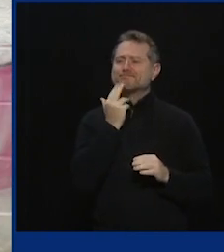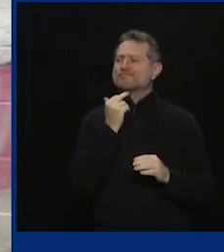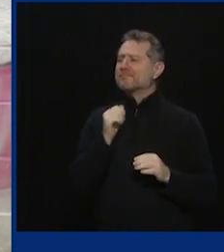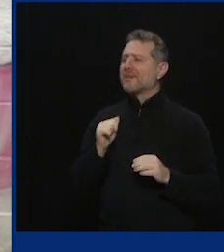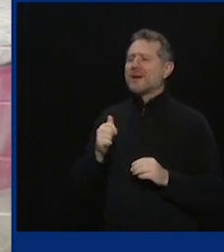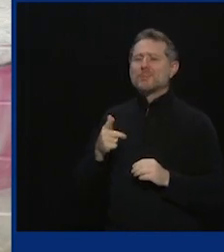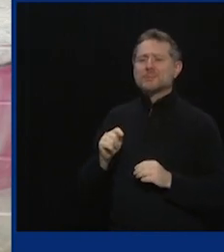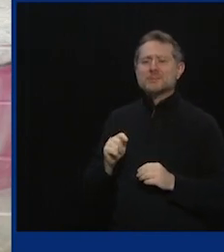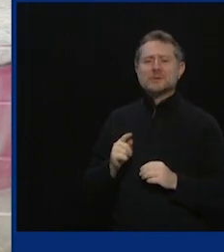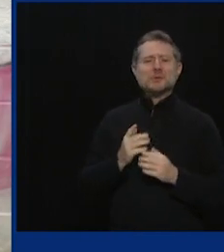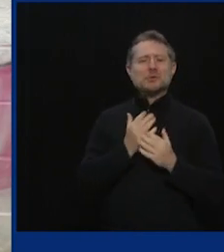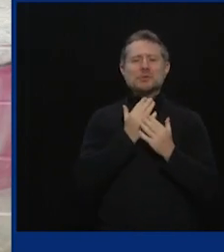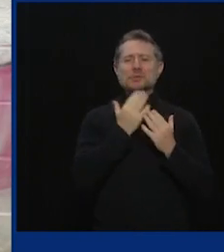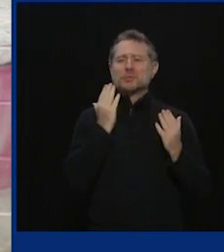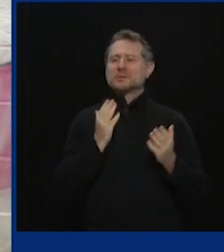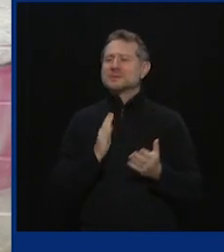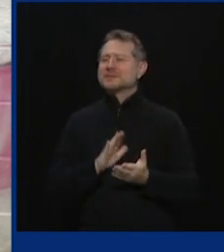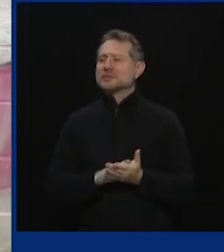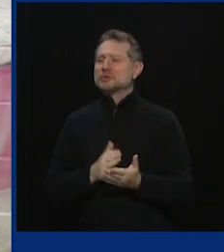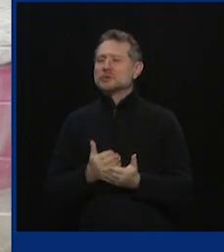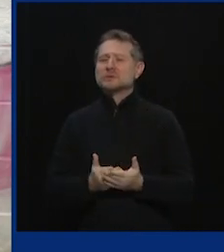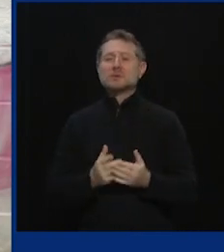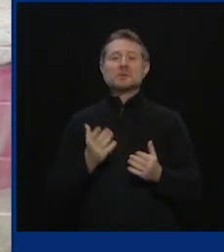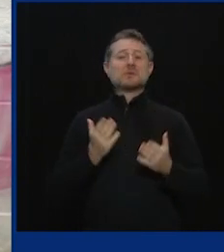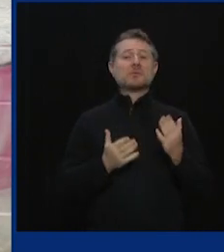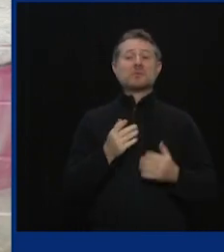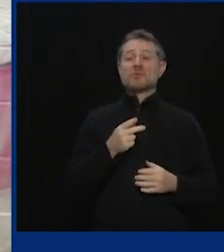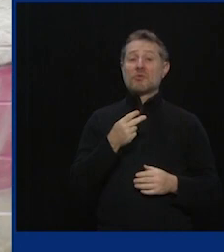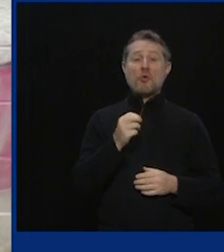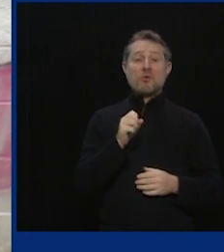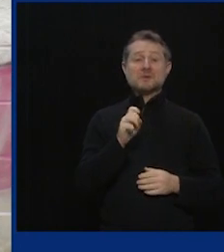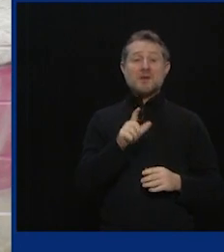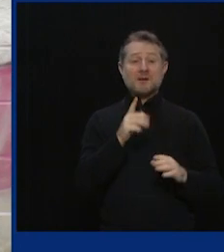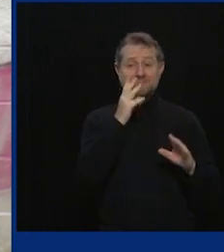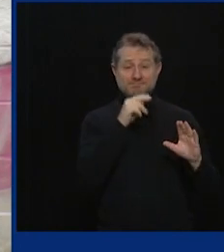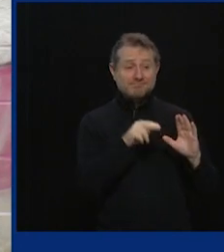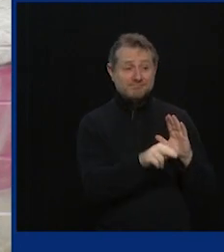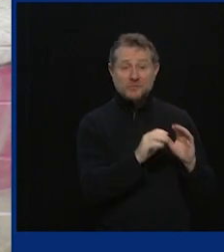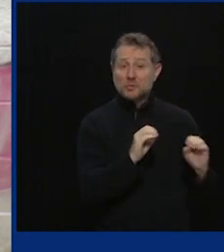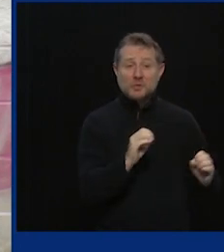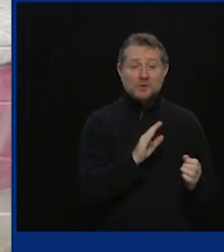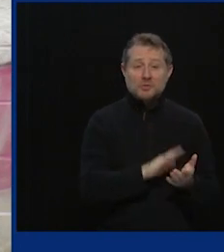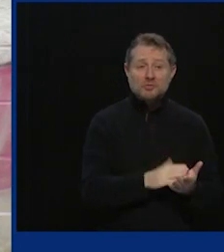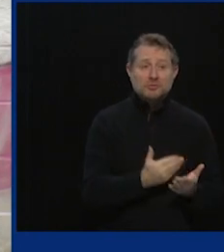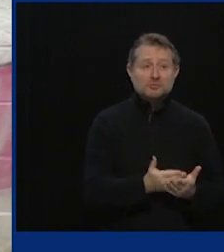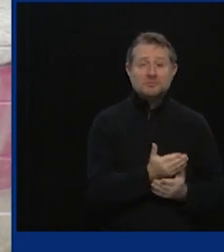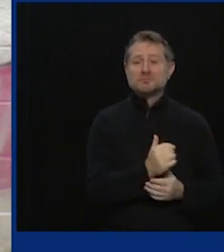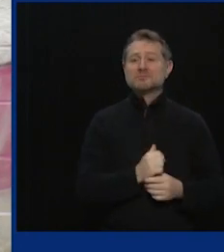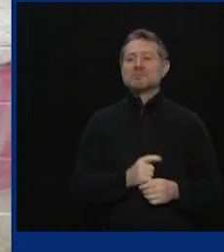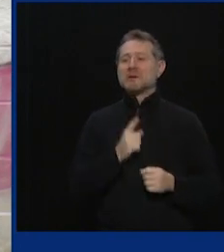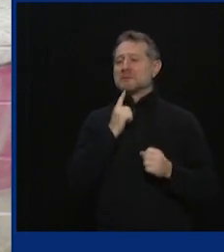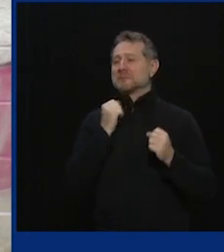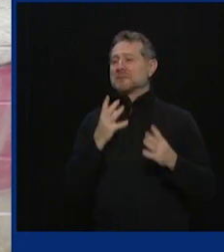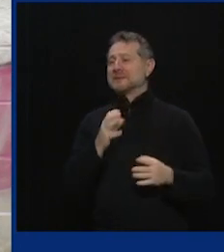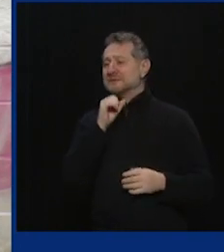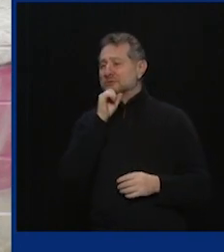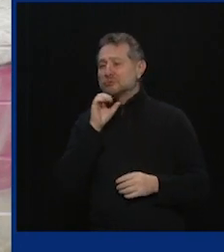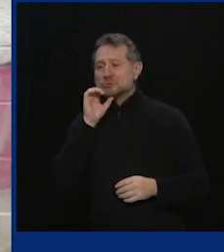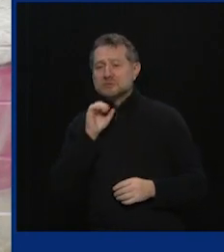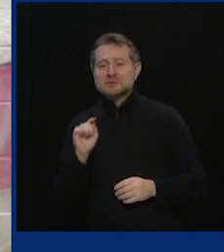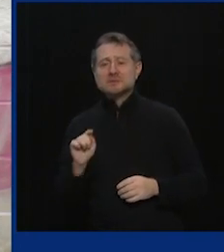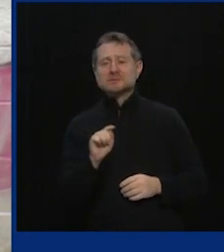kitchen service access. Many seniors and people with disabilities living in the communities